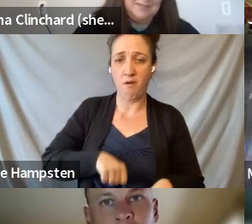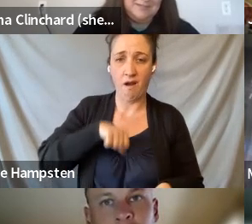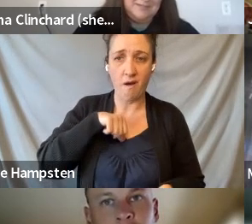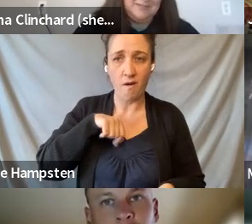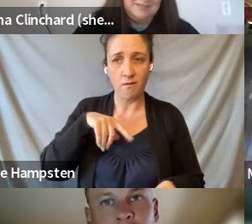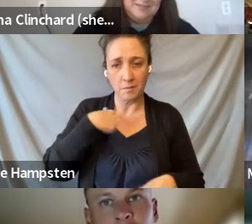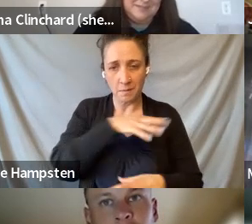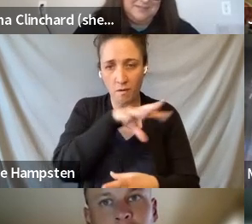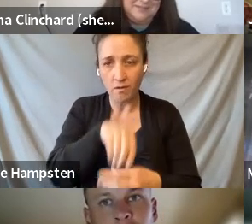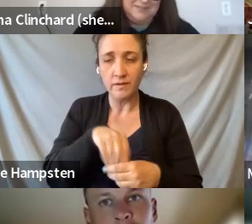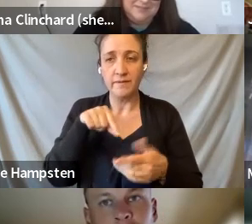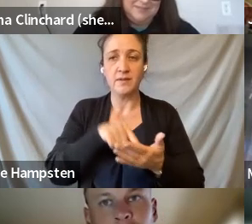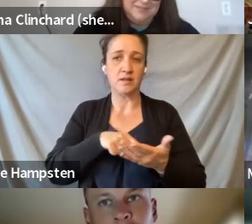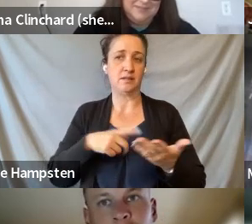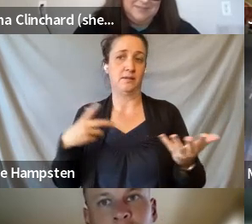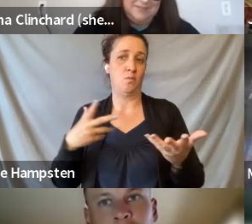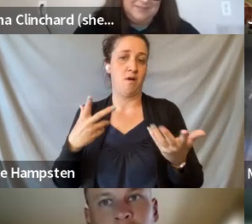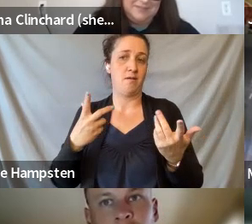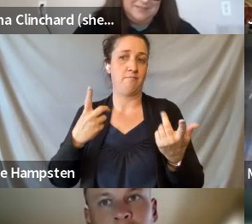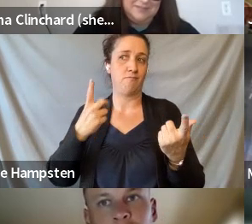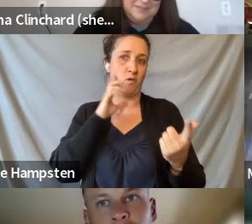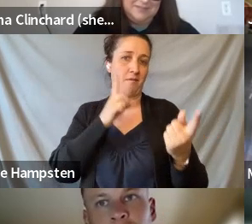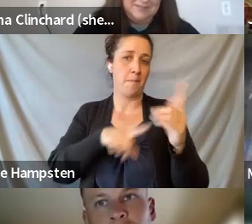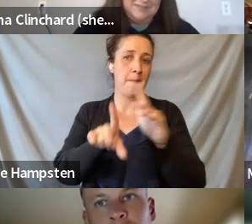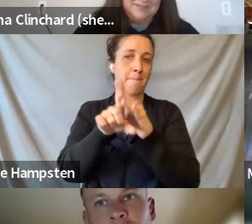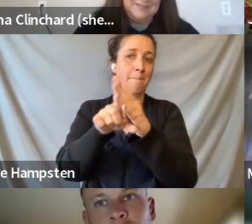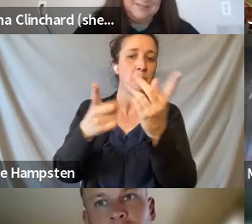this and what comes in the future.